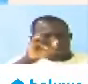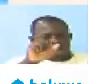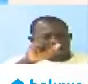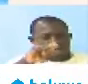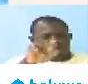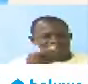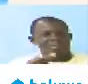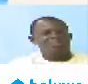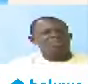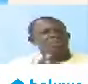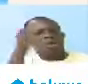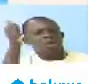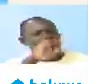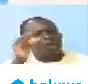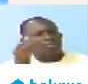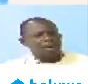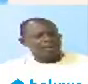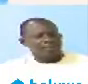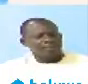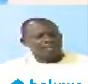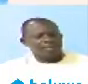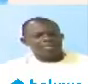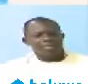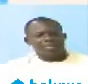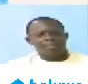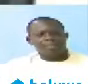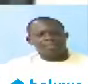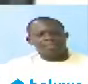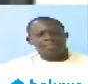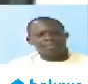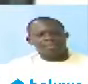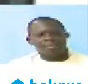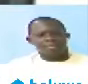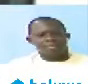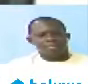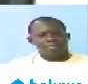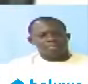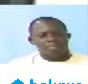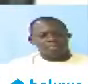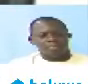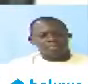from Dr. Sambasanya? Ning abora Dr. Sambasanya na for to do ko tambala la bang.